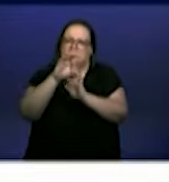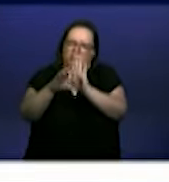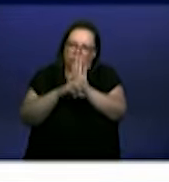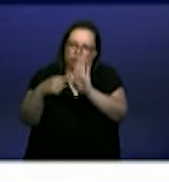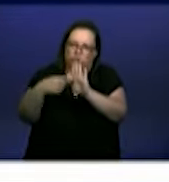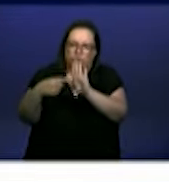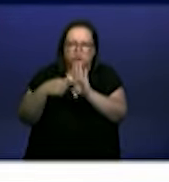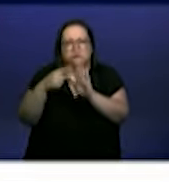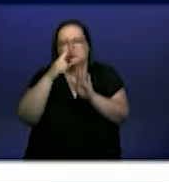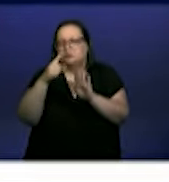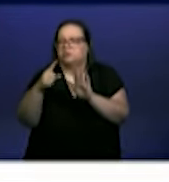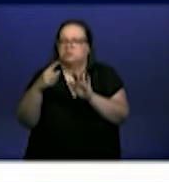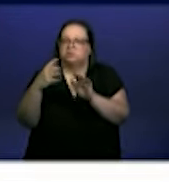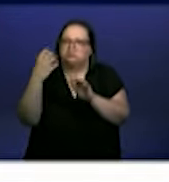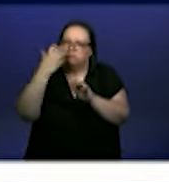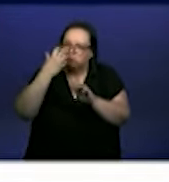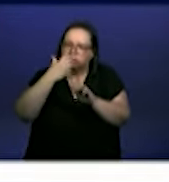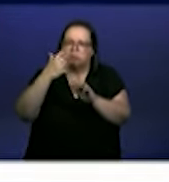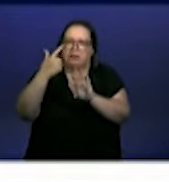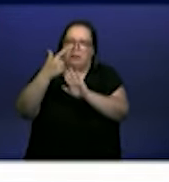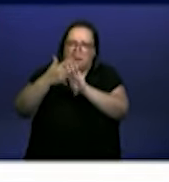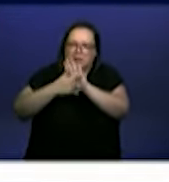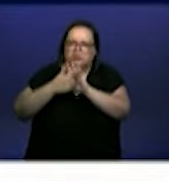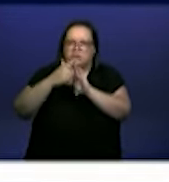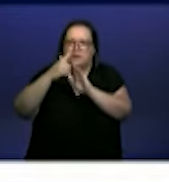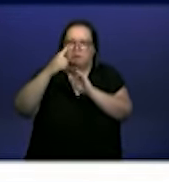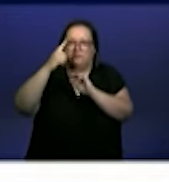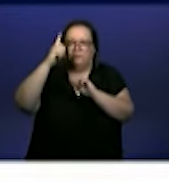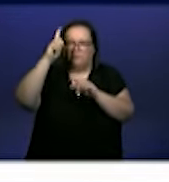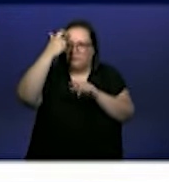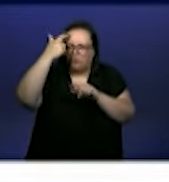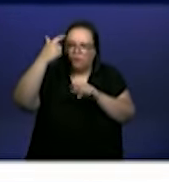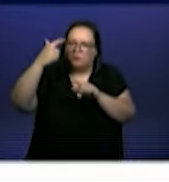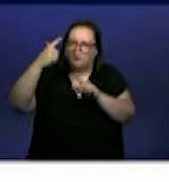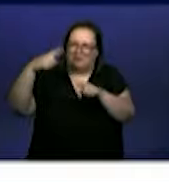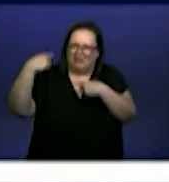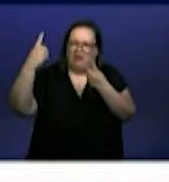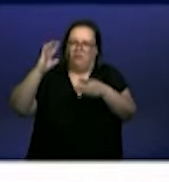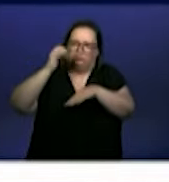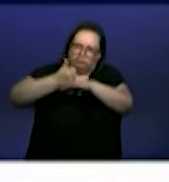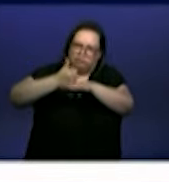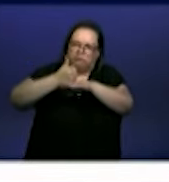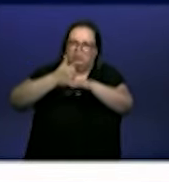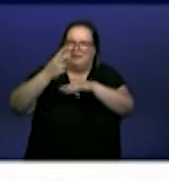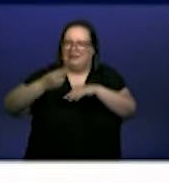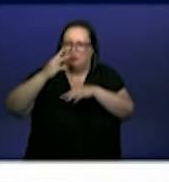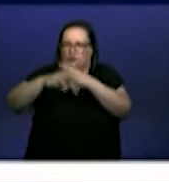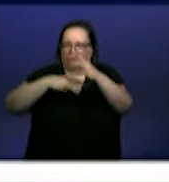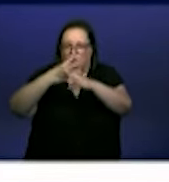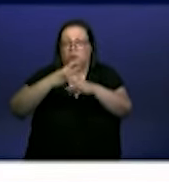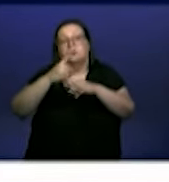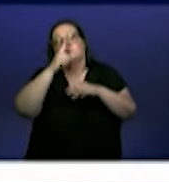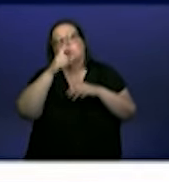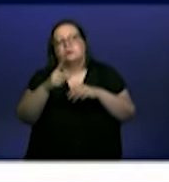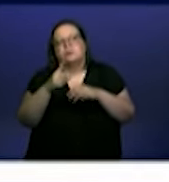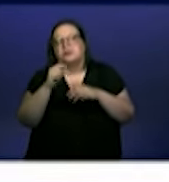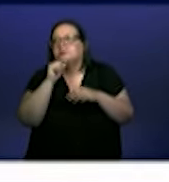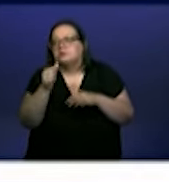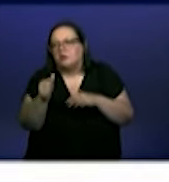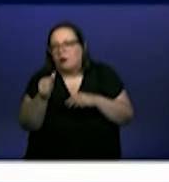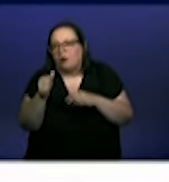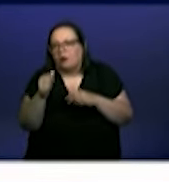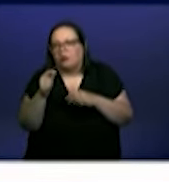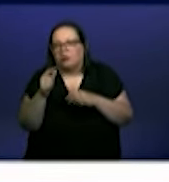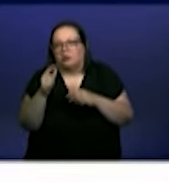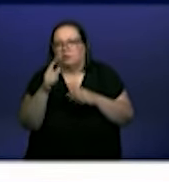greatest piece of legislative governments that's ever been put forth in the history of the world. It's not a coincidence that shortly